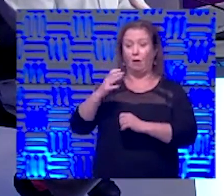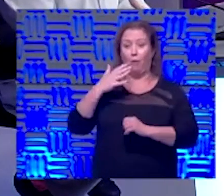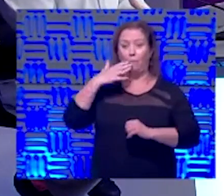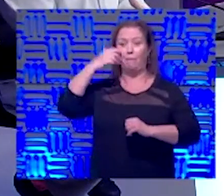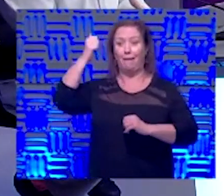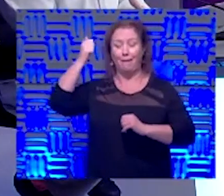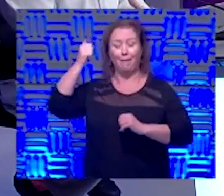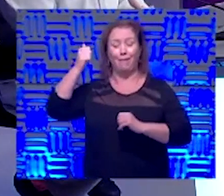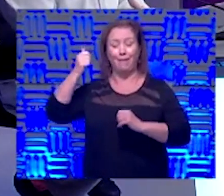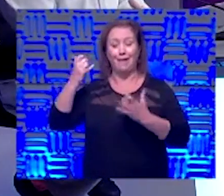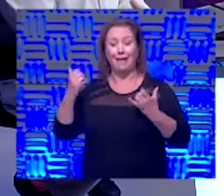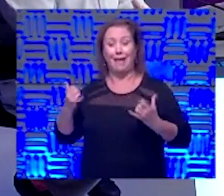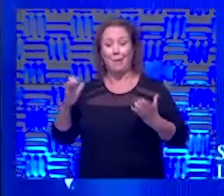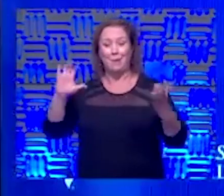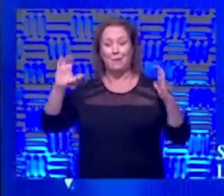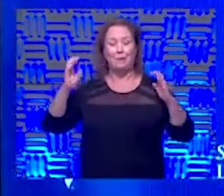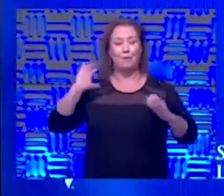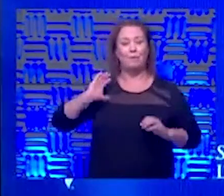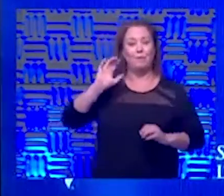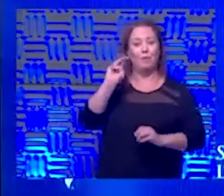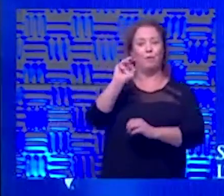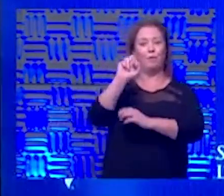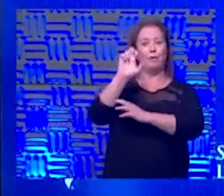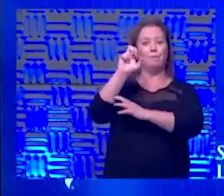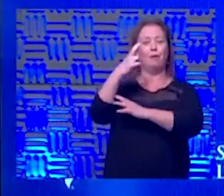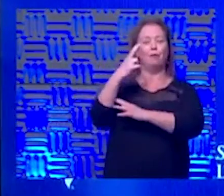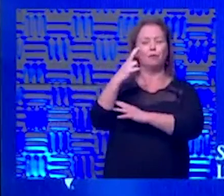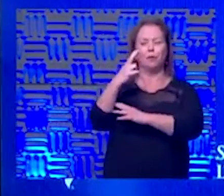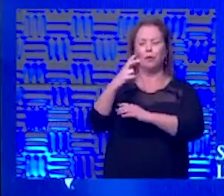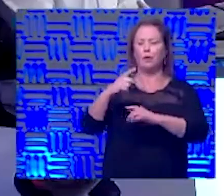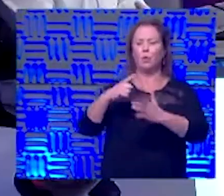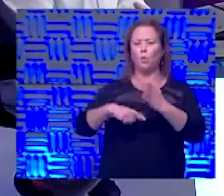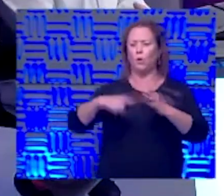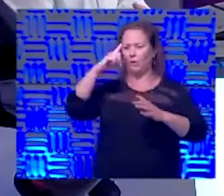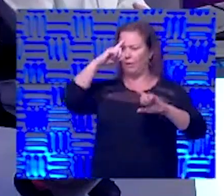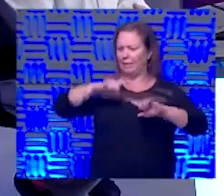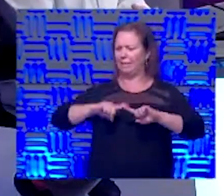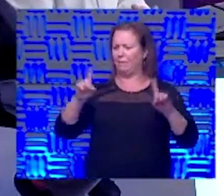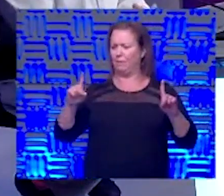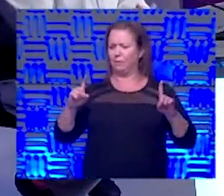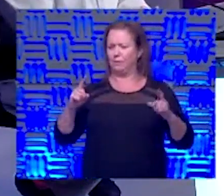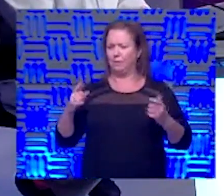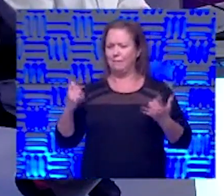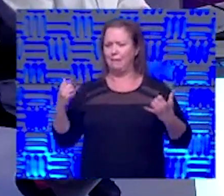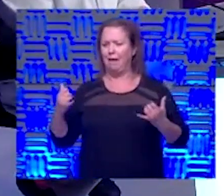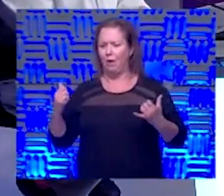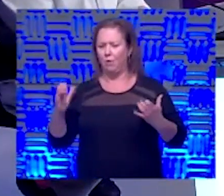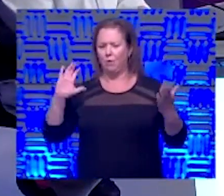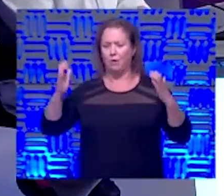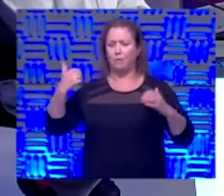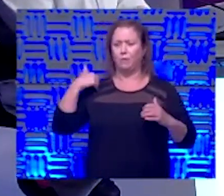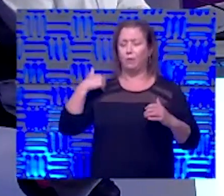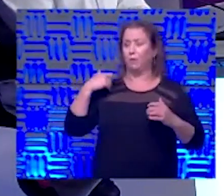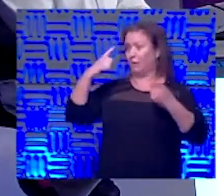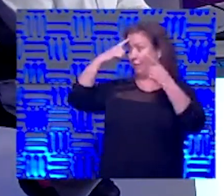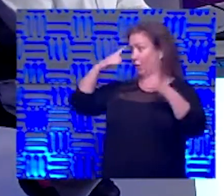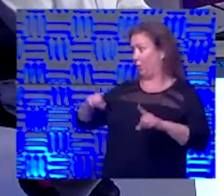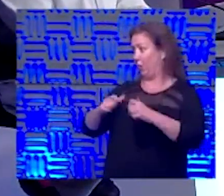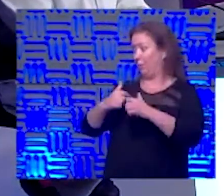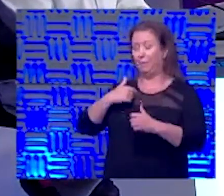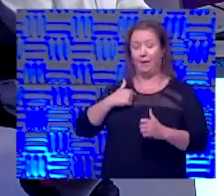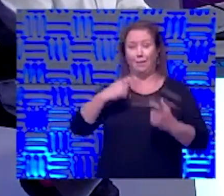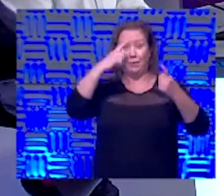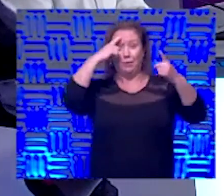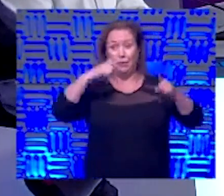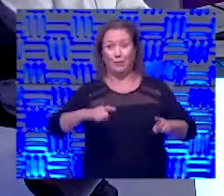at the beginning of this crisis. Yeah. What things do you guys think are making the difference toward that? Or, A, you have to agree with me first. So you can tell me if you agree with